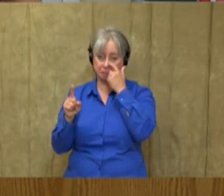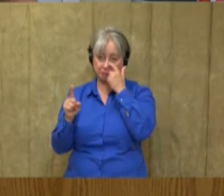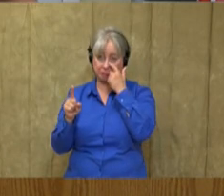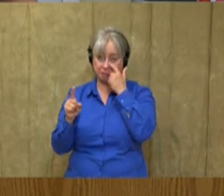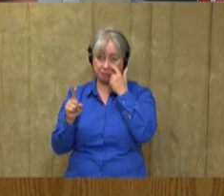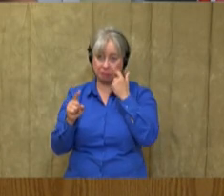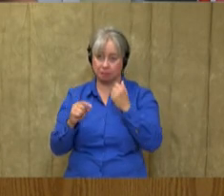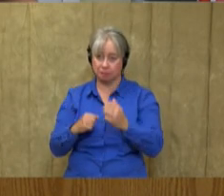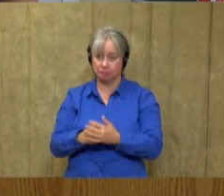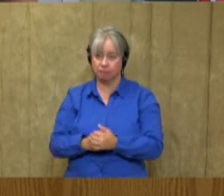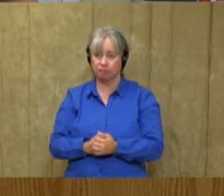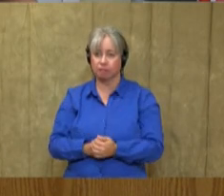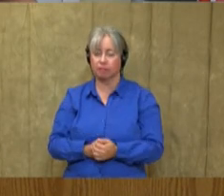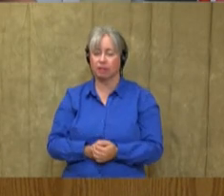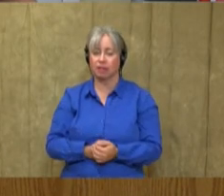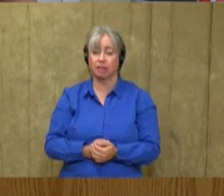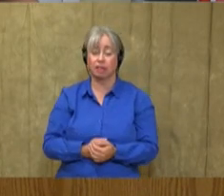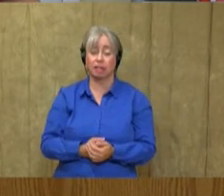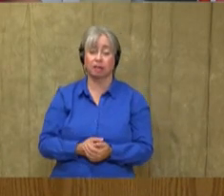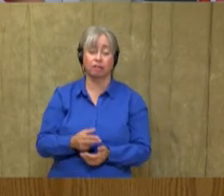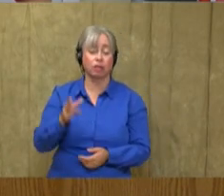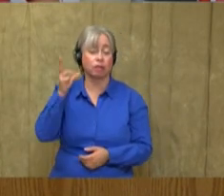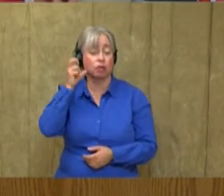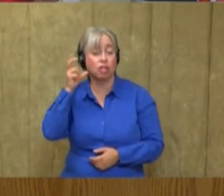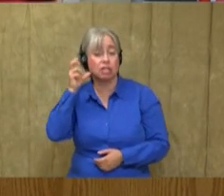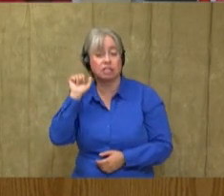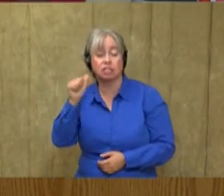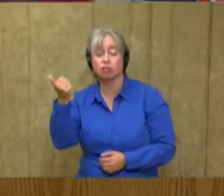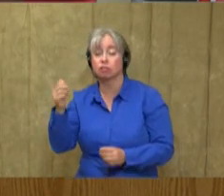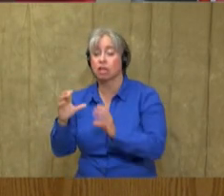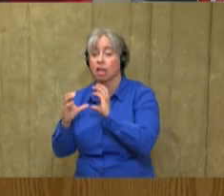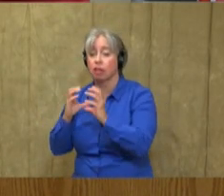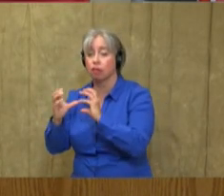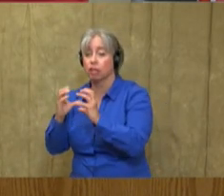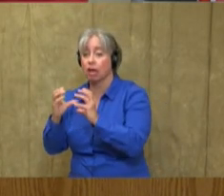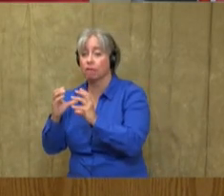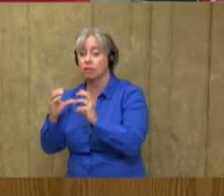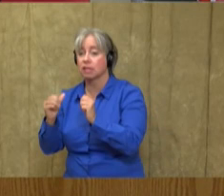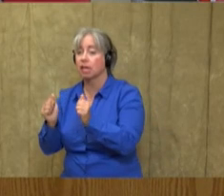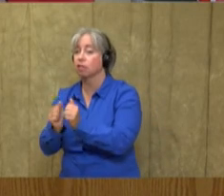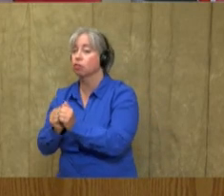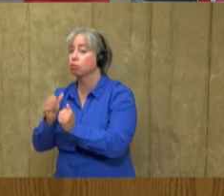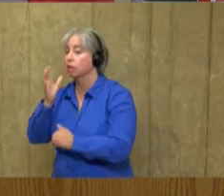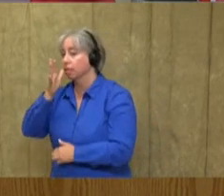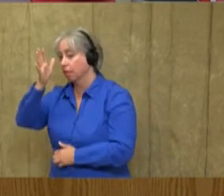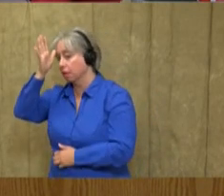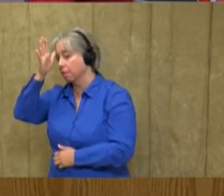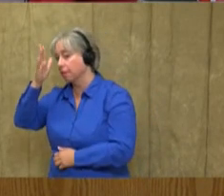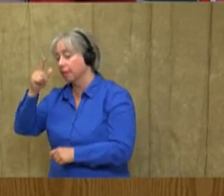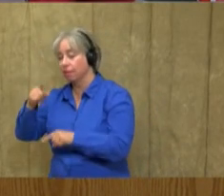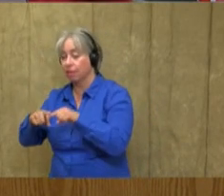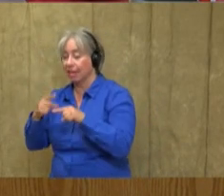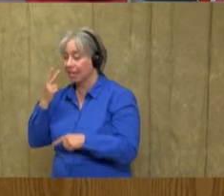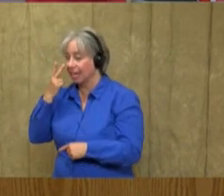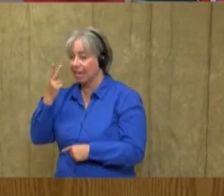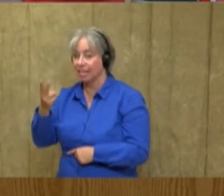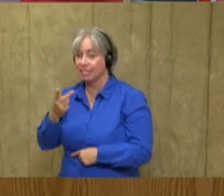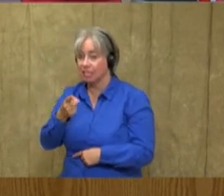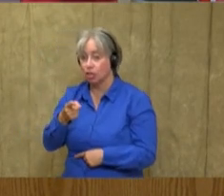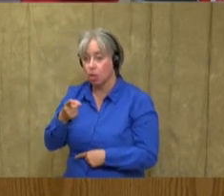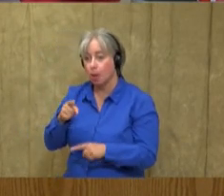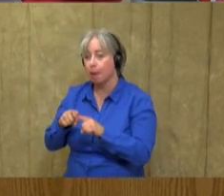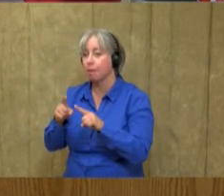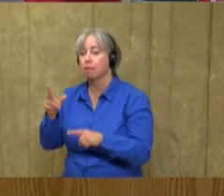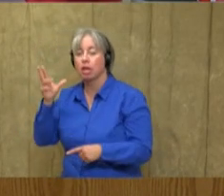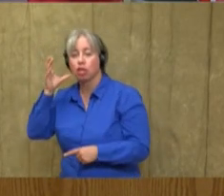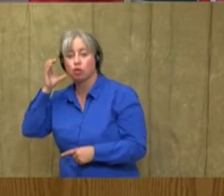like eavesdropped on your parents talking in another room, you know what I'm talking about. Like, they can't see you, but you can